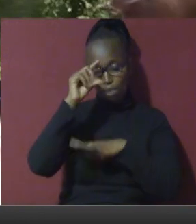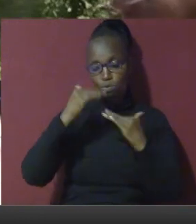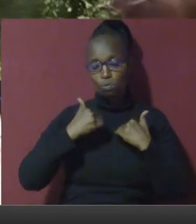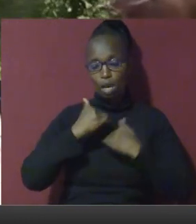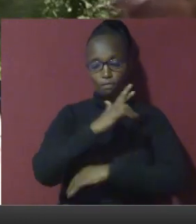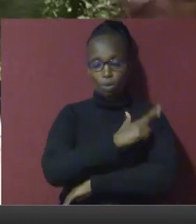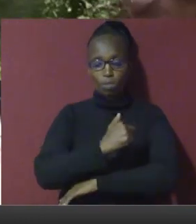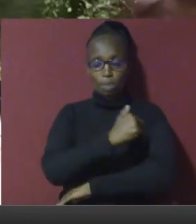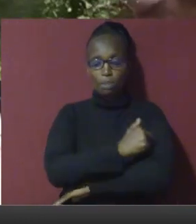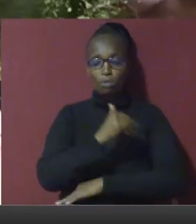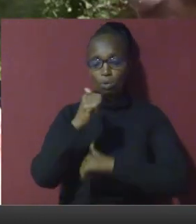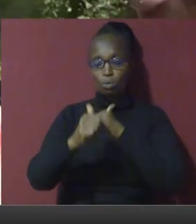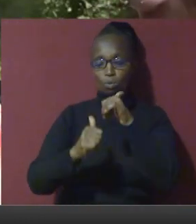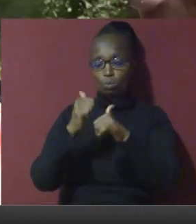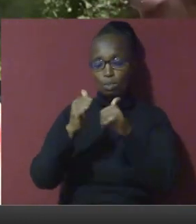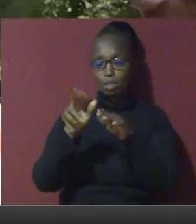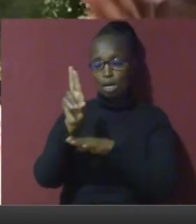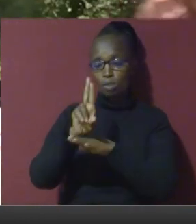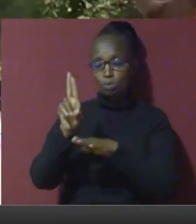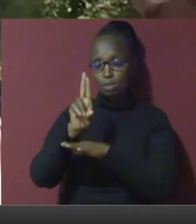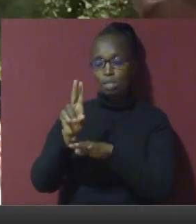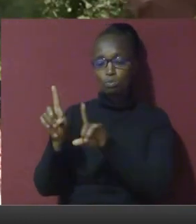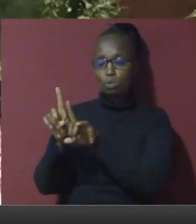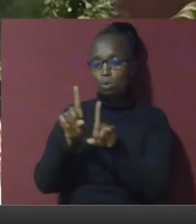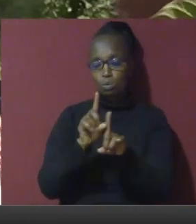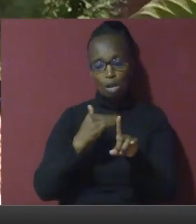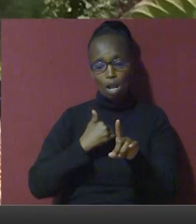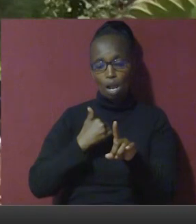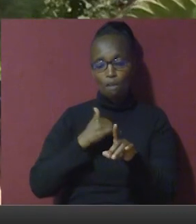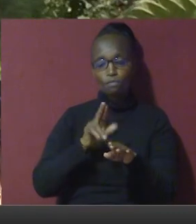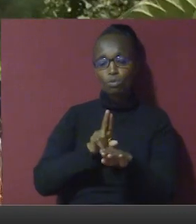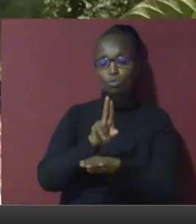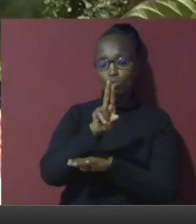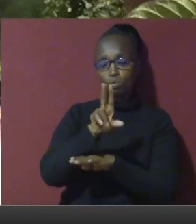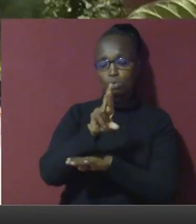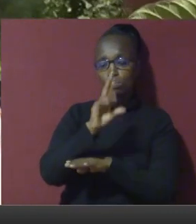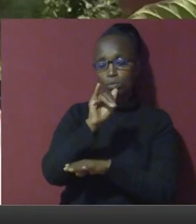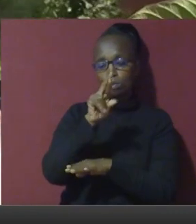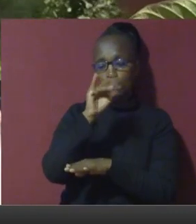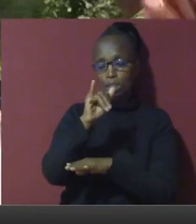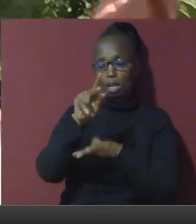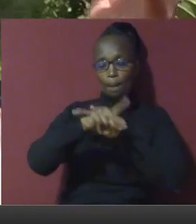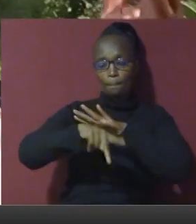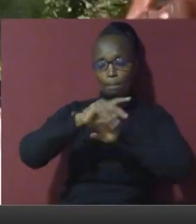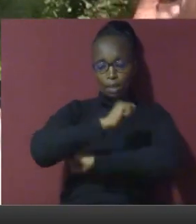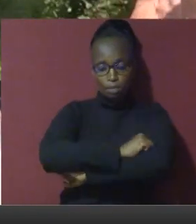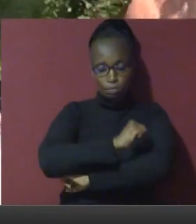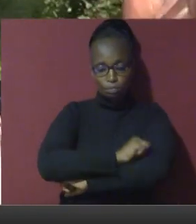dispensary here that use electricity. We've got Uriri Primary School around here that uses electricity as well. We also